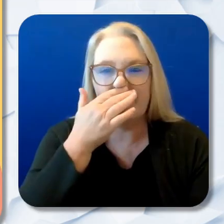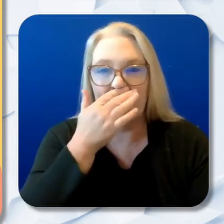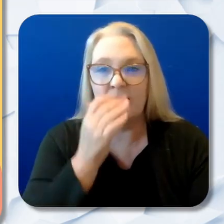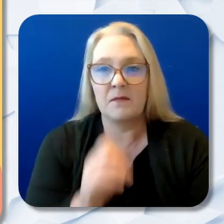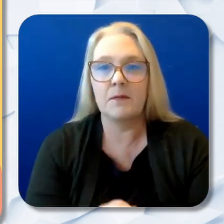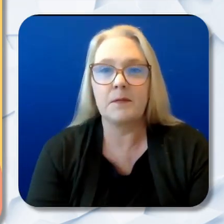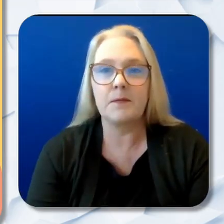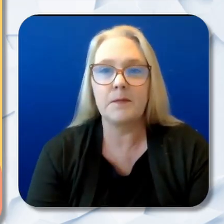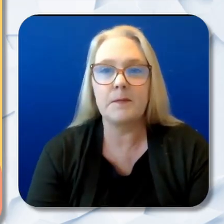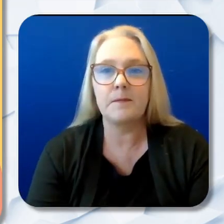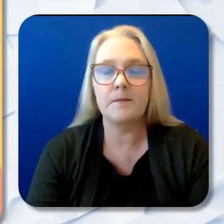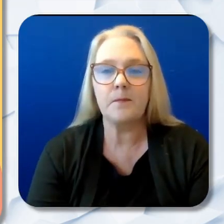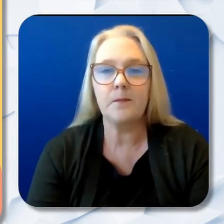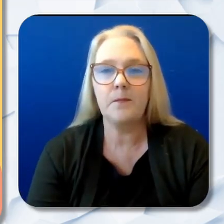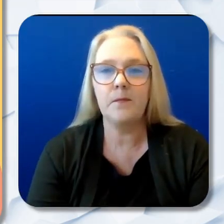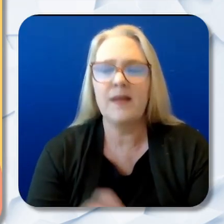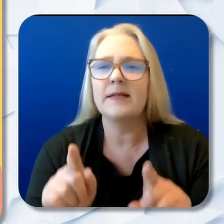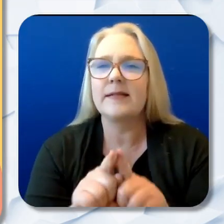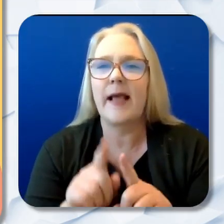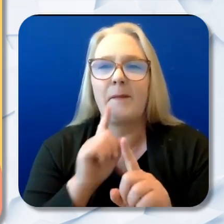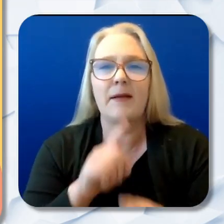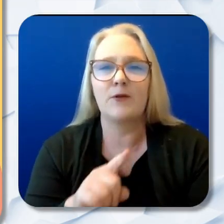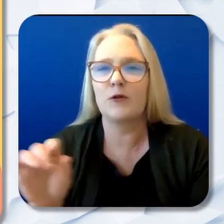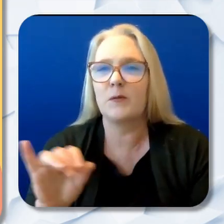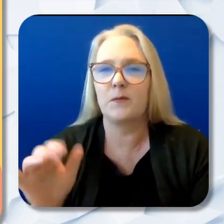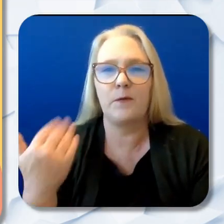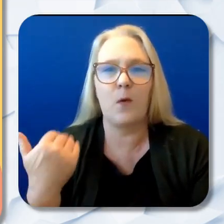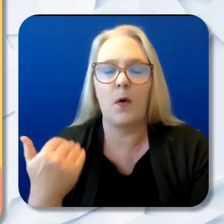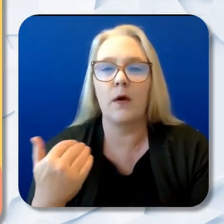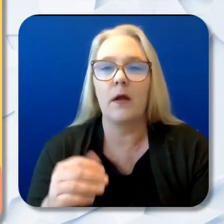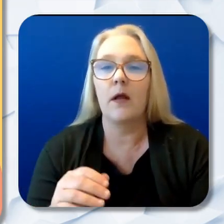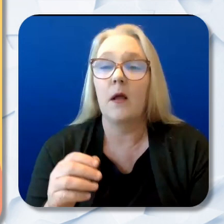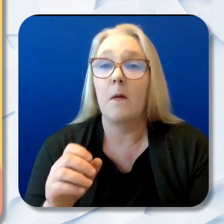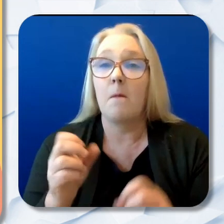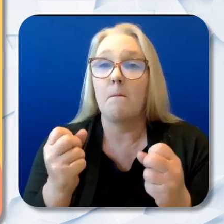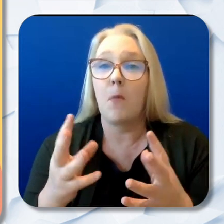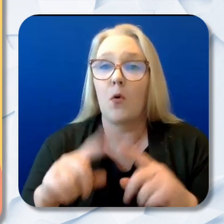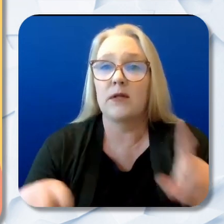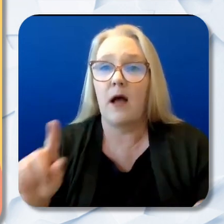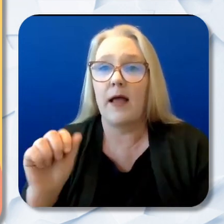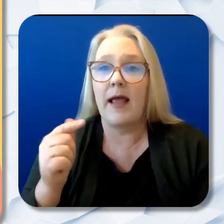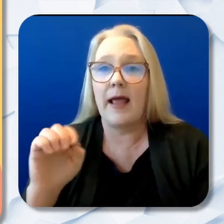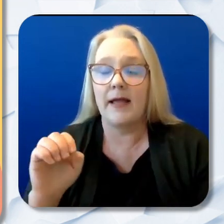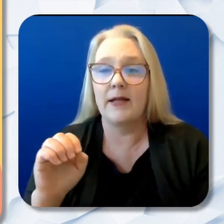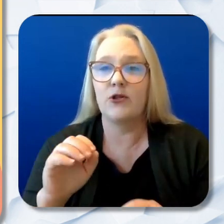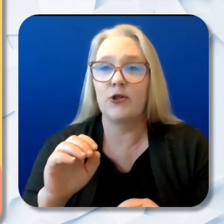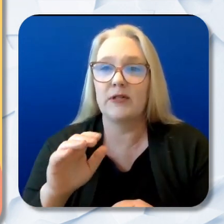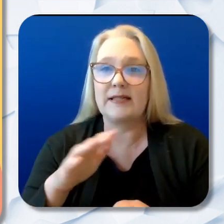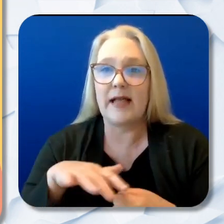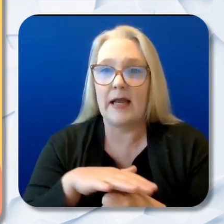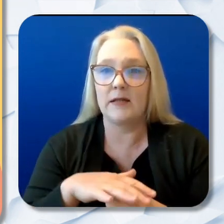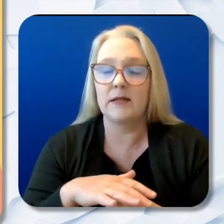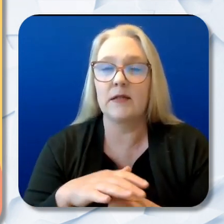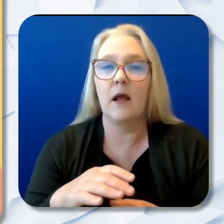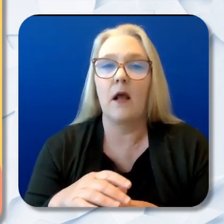No problem, Jade. Same answer as before. If we're using anywhere with multi-age settings, as long as it's a state preschool classroom,